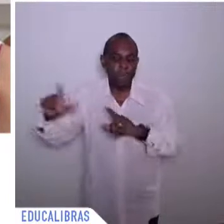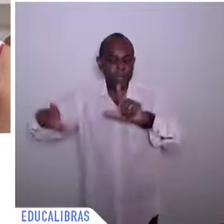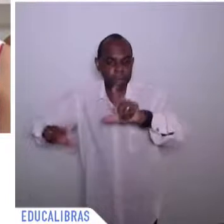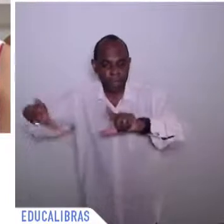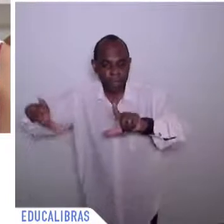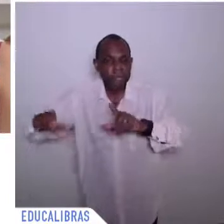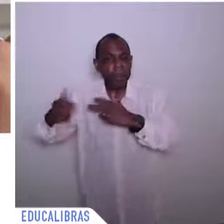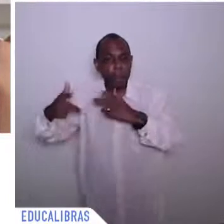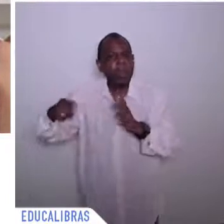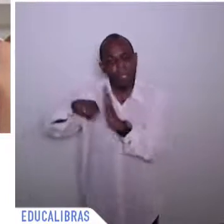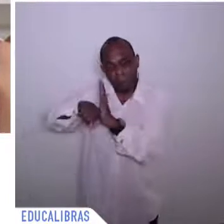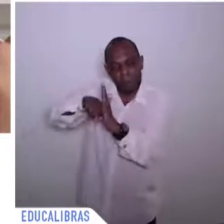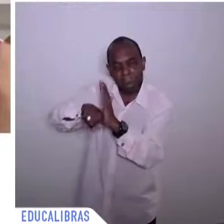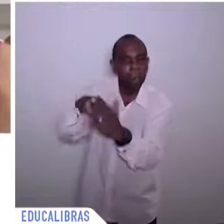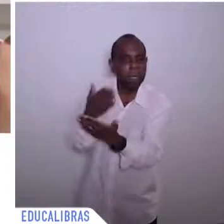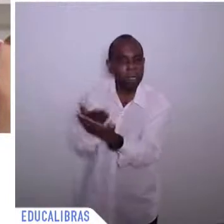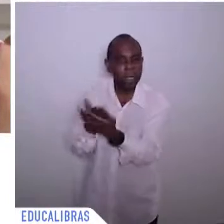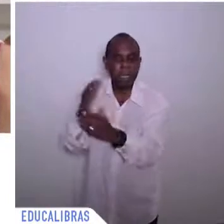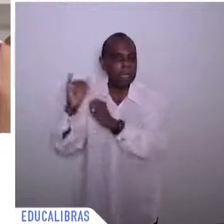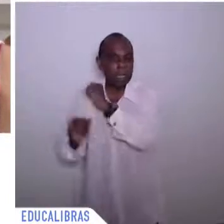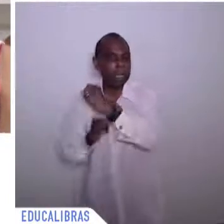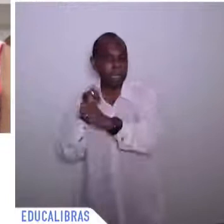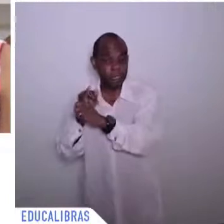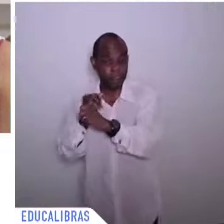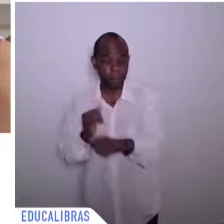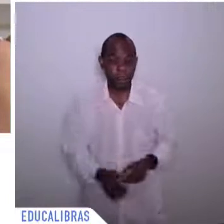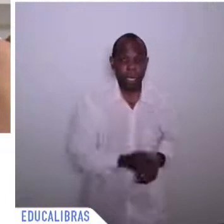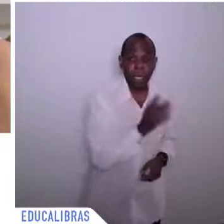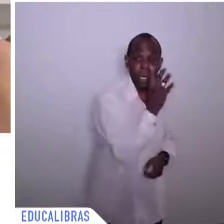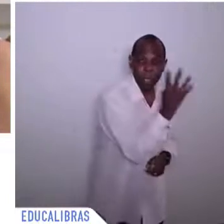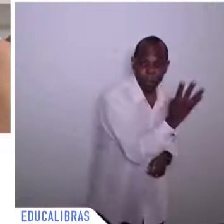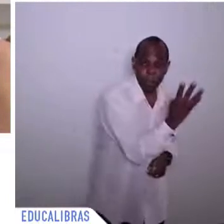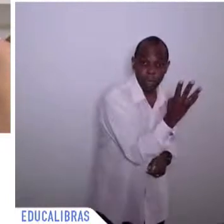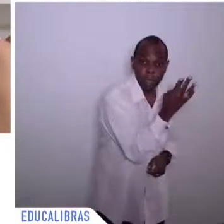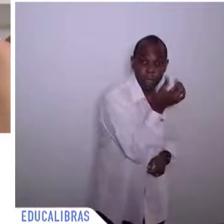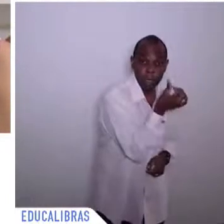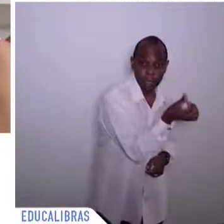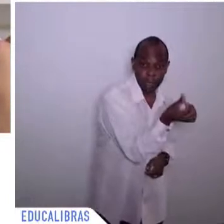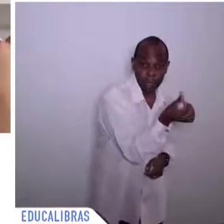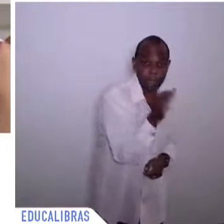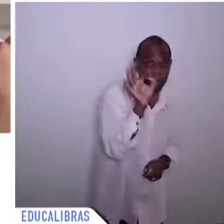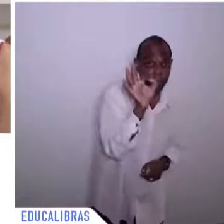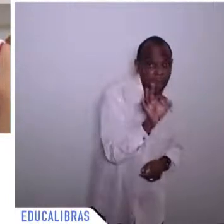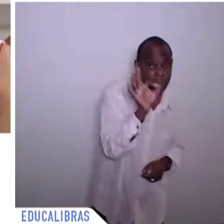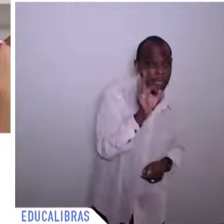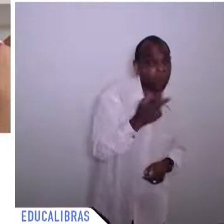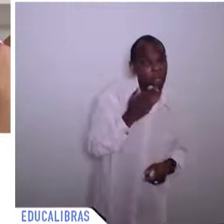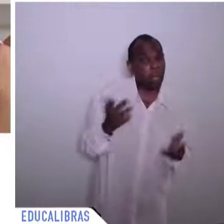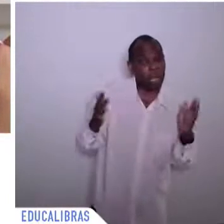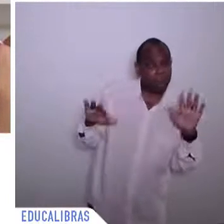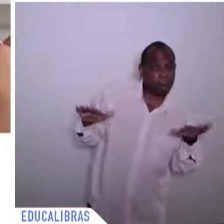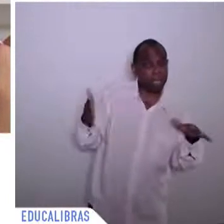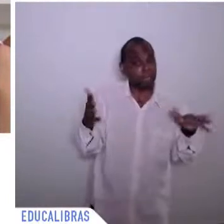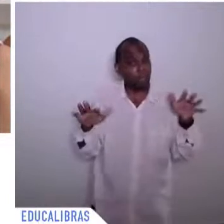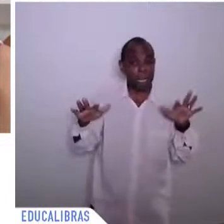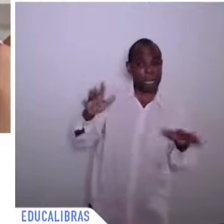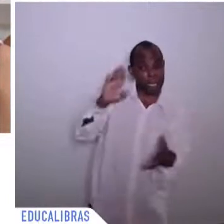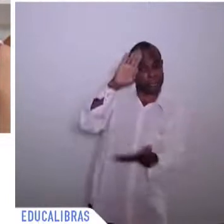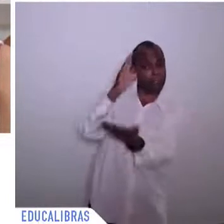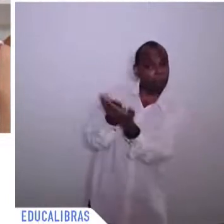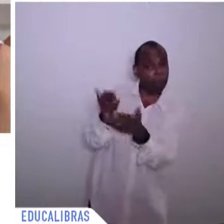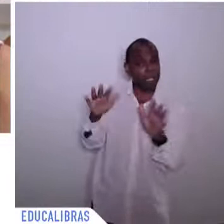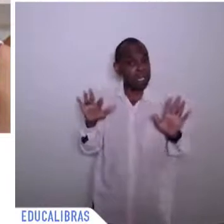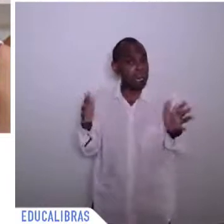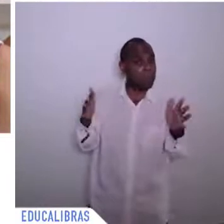consider the sources of information that they prefer to use most frequently. And 46% say they don't trust